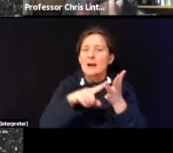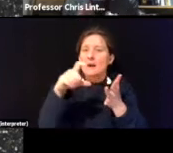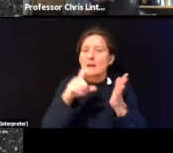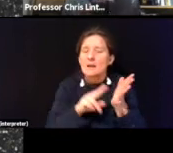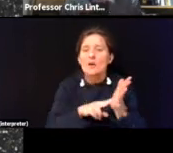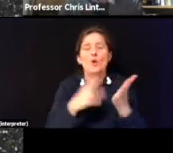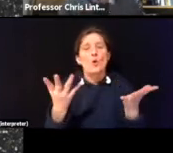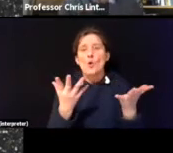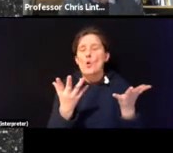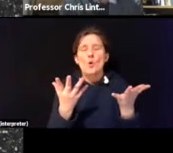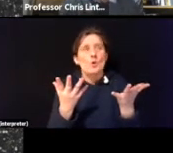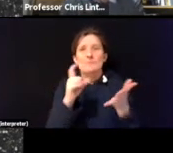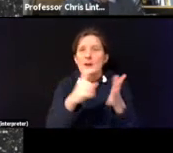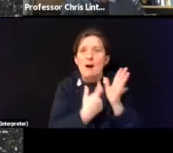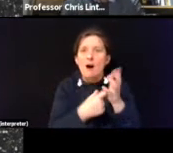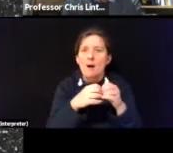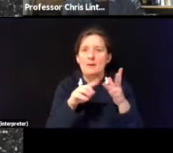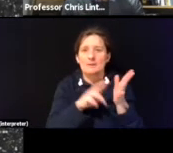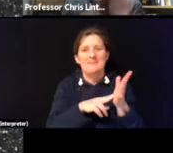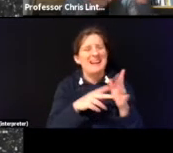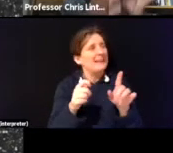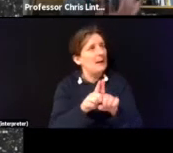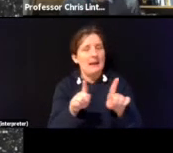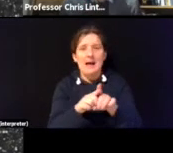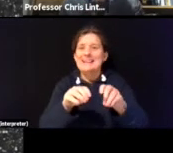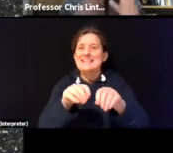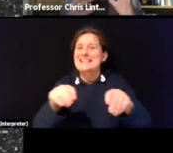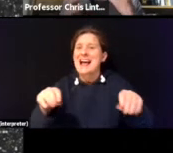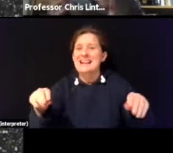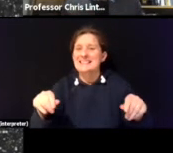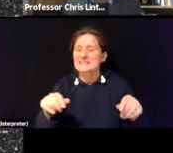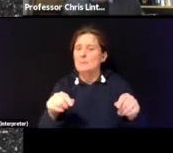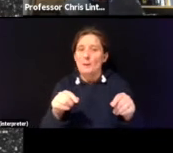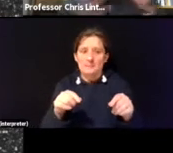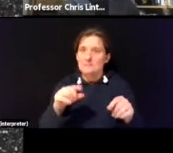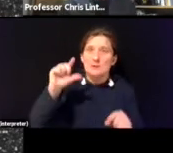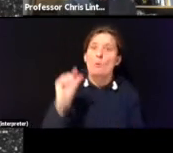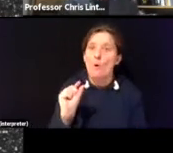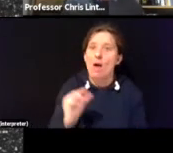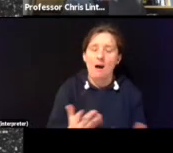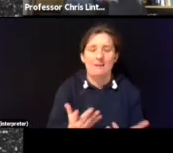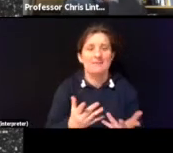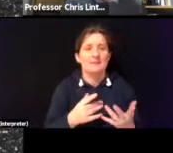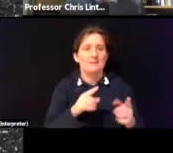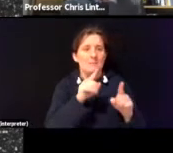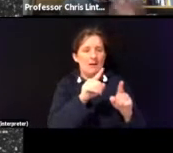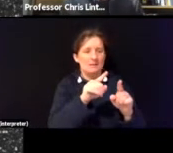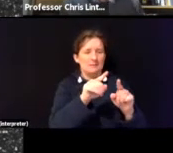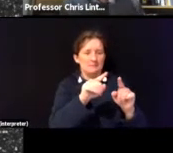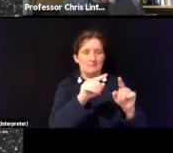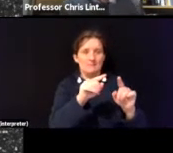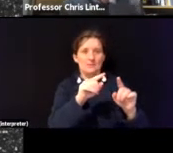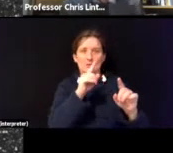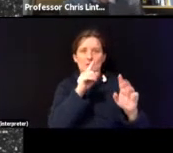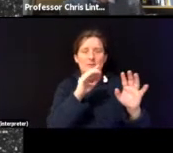Think sand grains, but about a tenth of the size. Anyway, this dust cloud is actually blocking out light from distant stars. So that's why